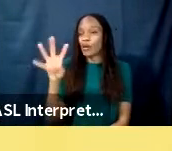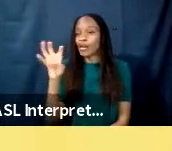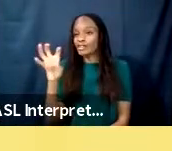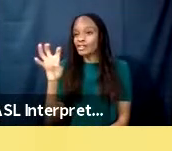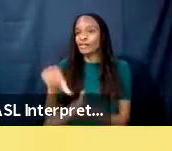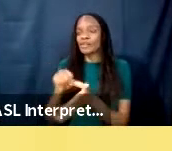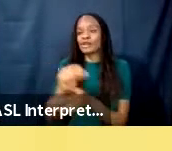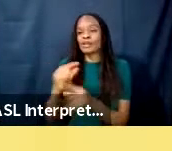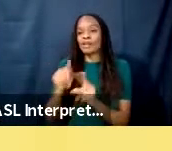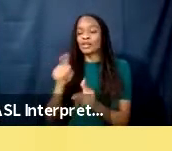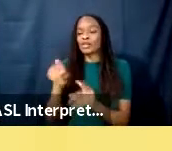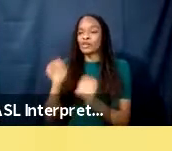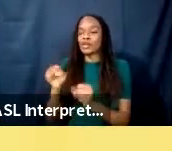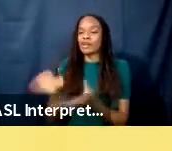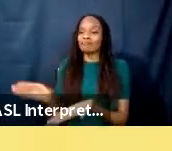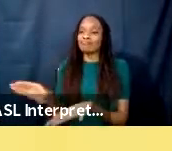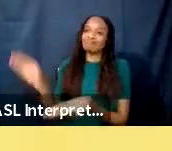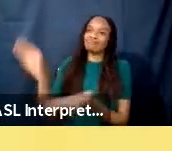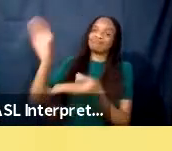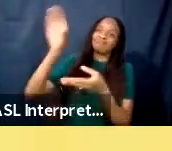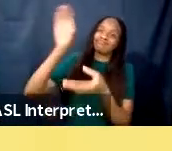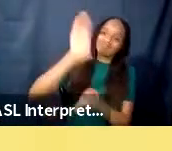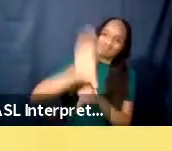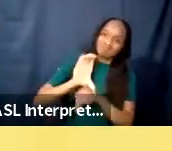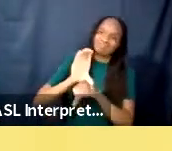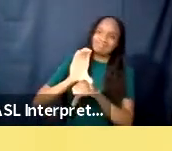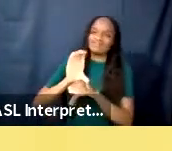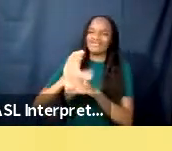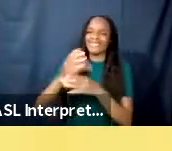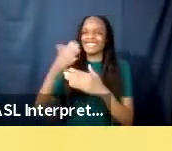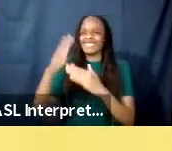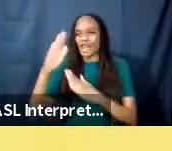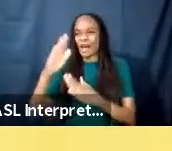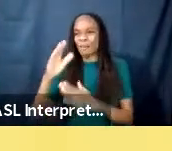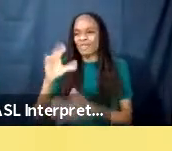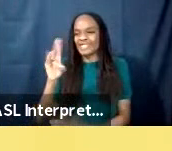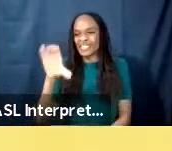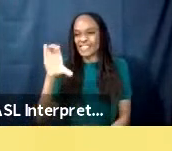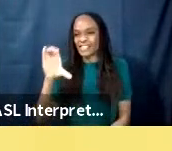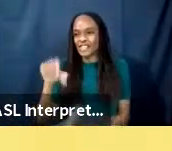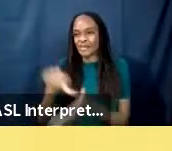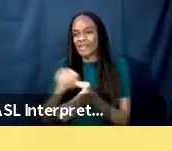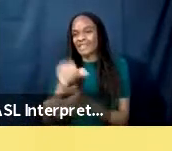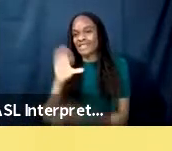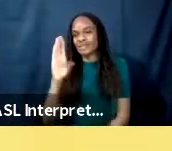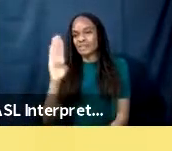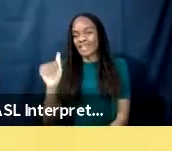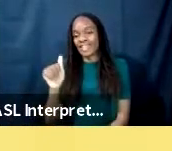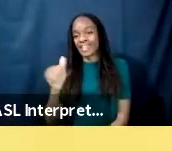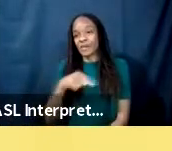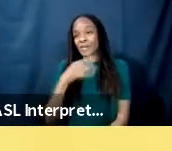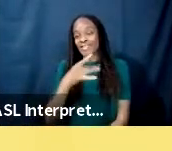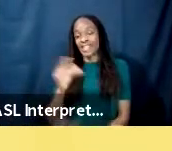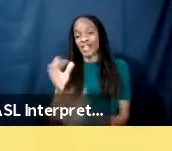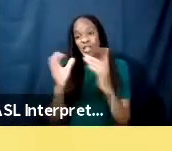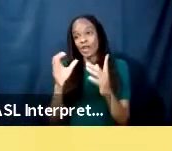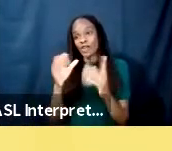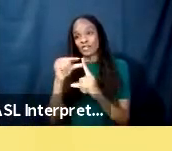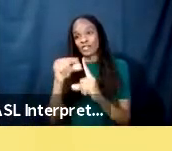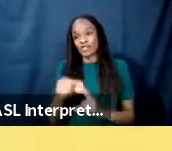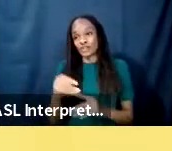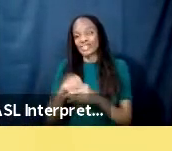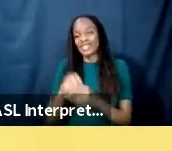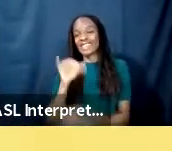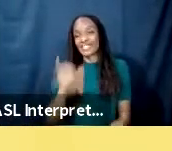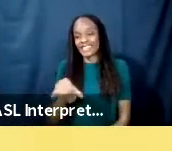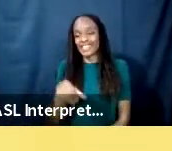kind of plop it on top of the 700-page CBA. So we do like a lot of terms in there. There's a lot to learn. It's meaty,